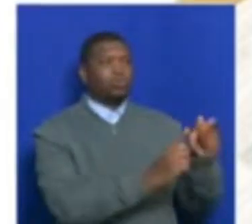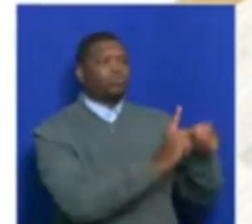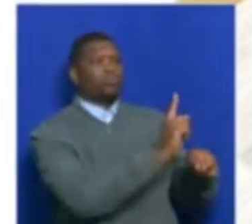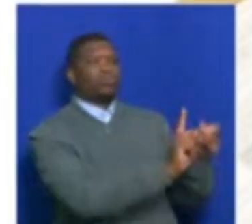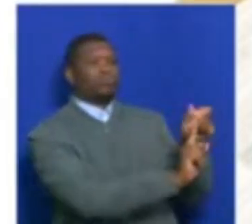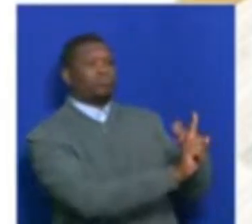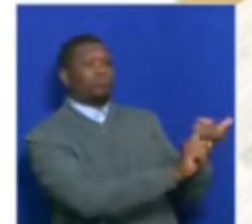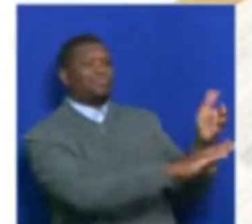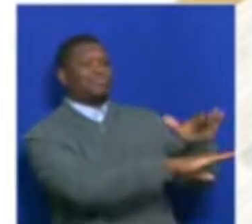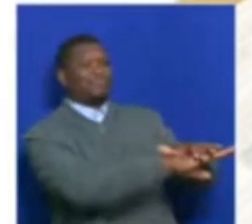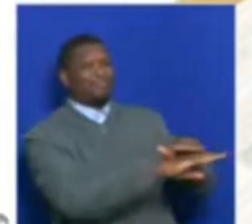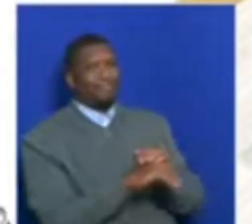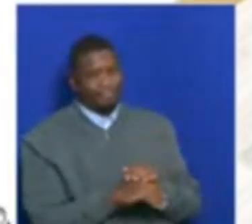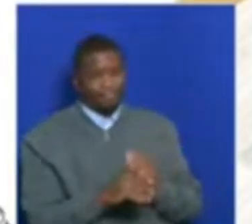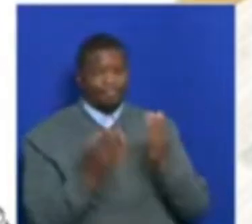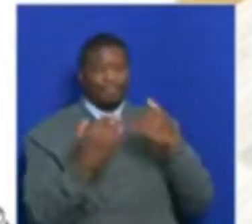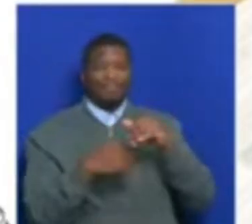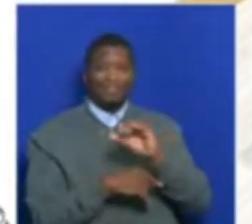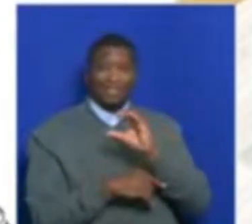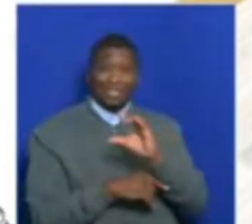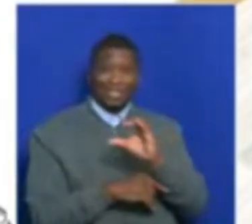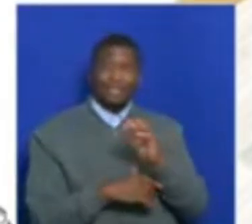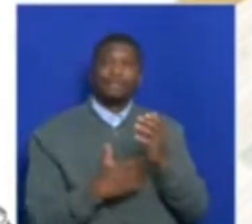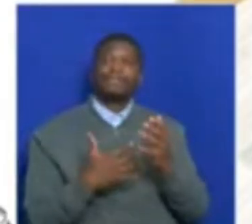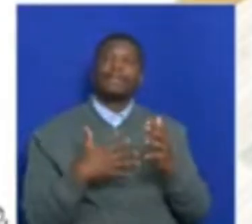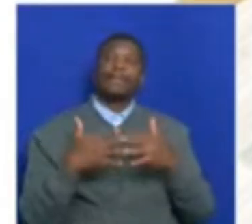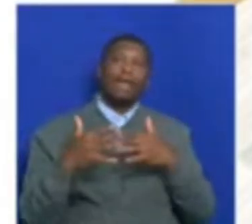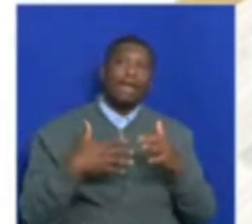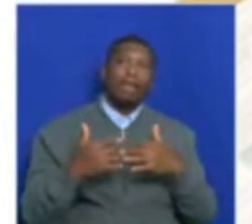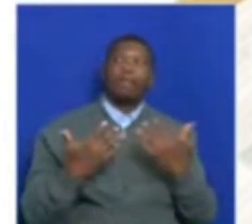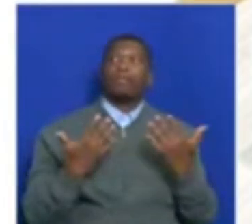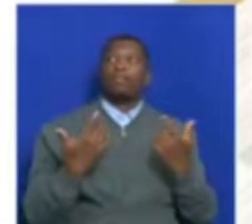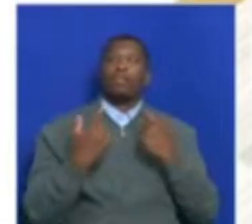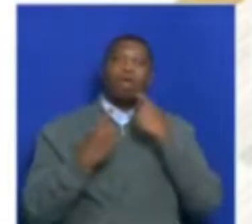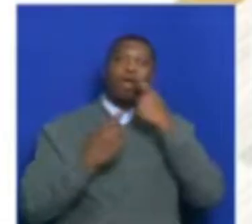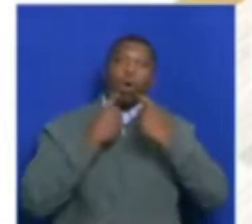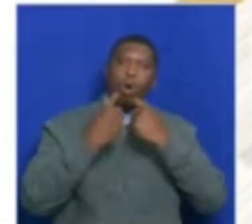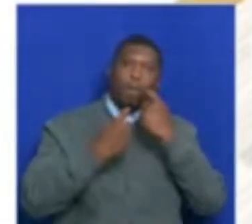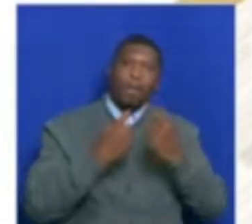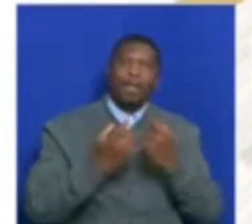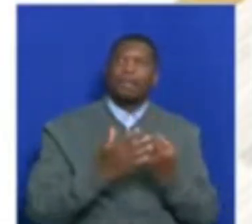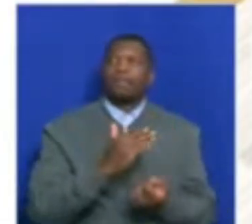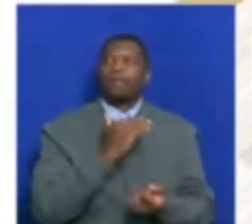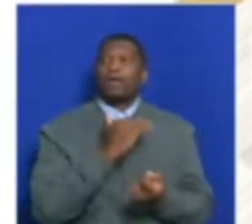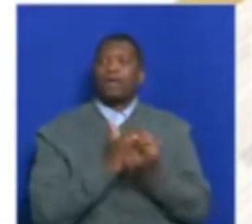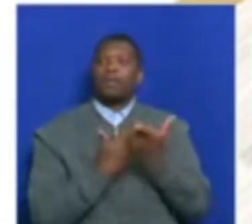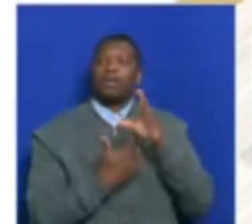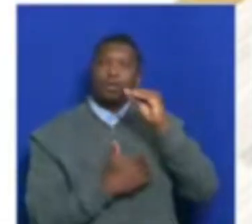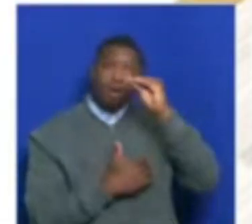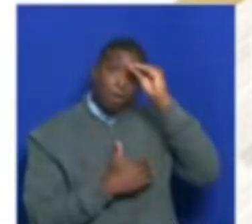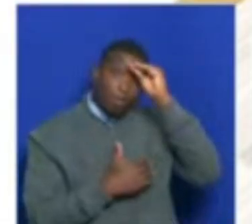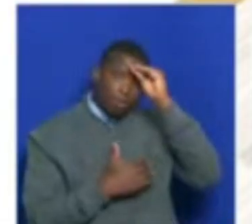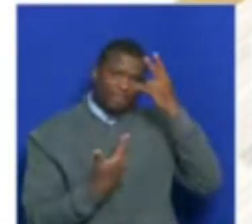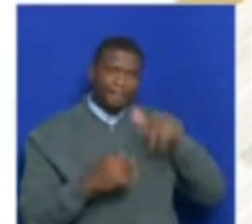any complaint relating to the discharge of an official firearm by any police officer.